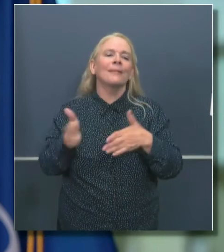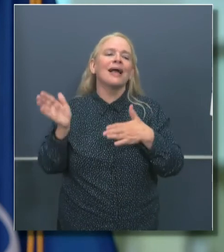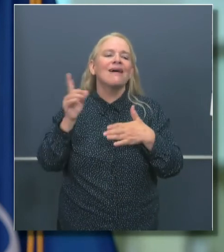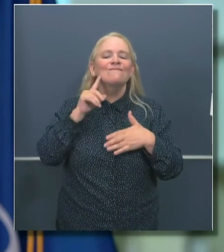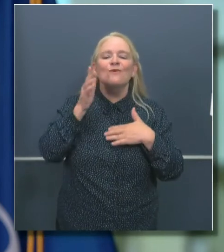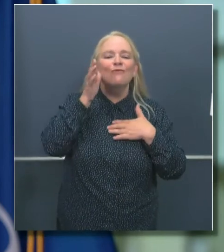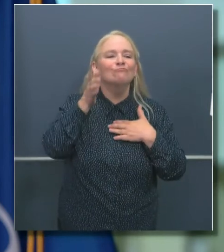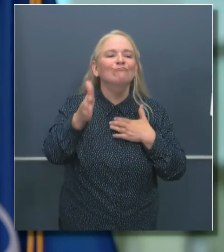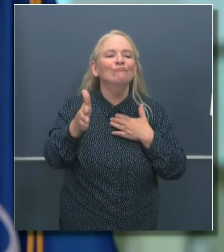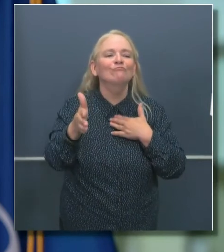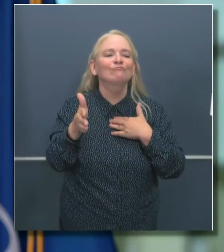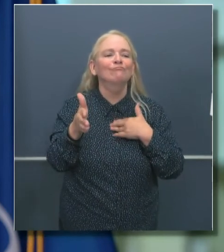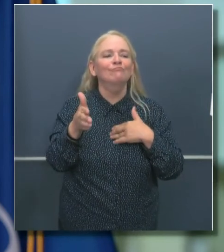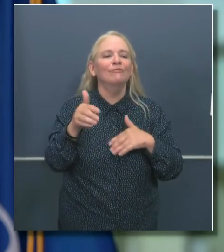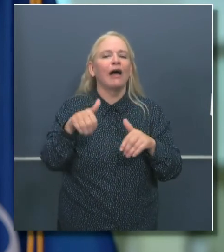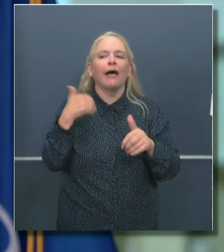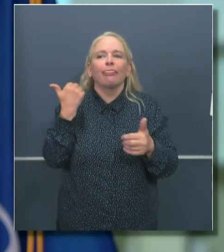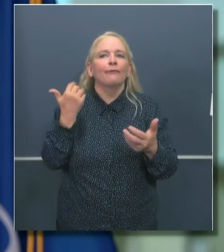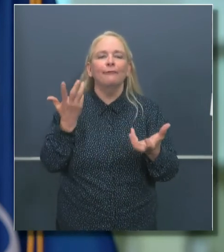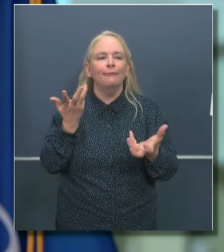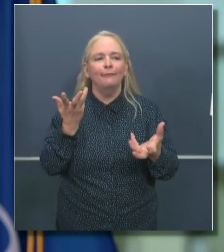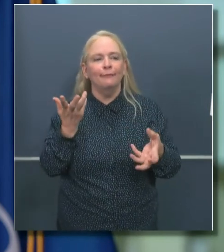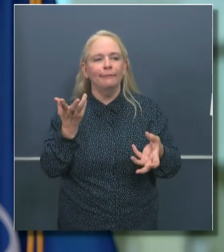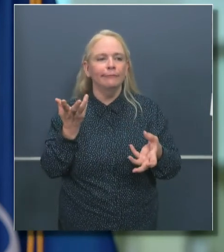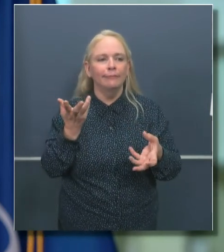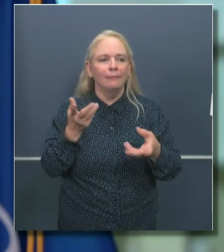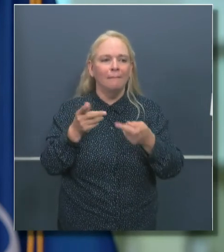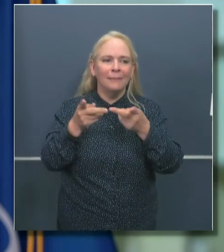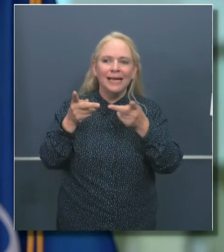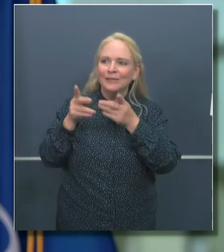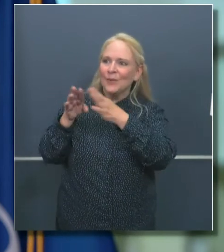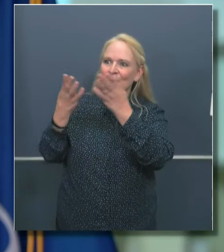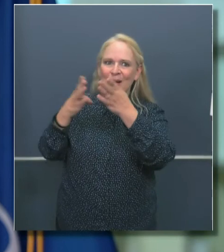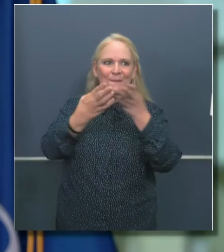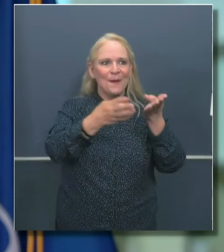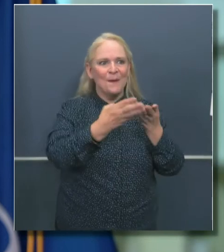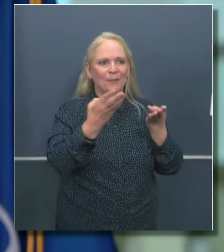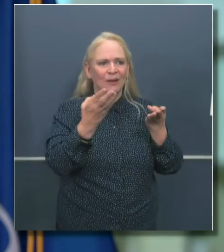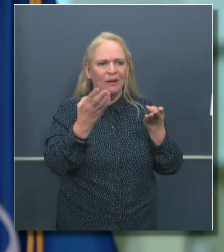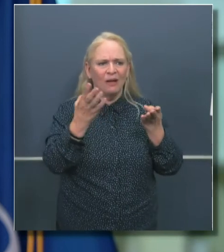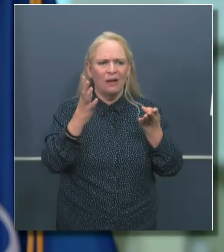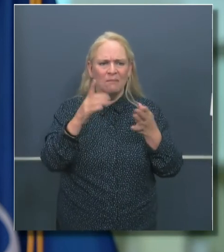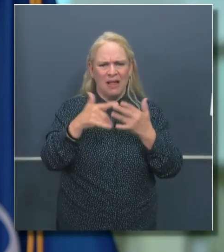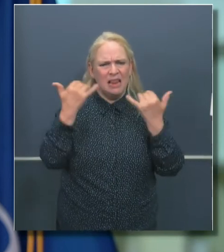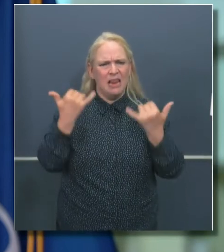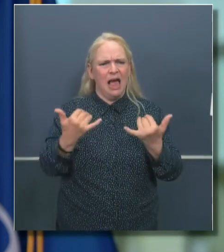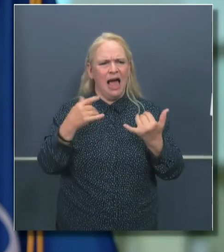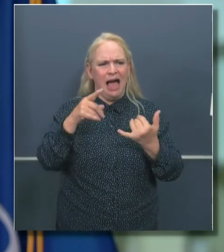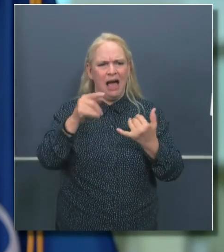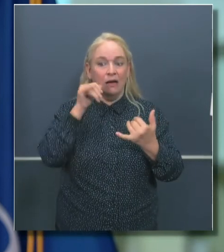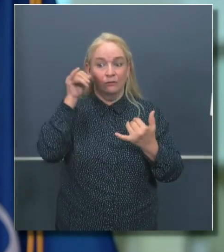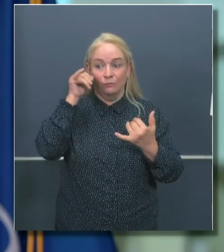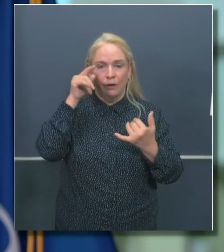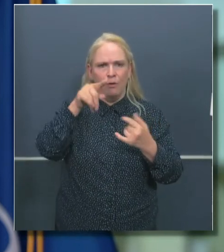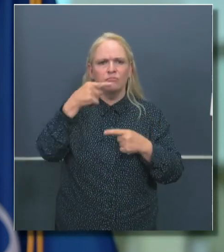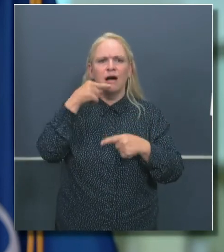there any lessons from what didn't work about the